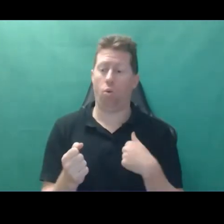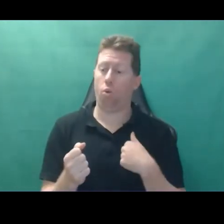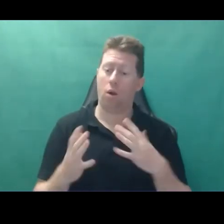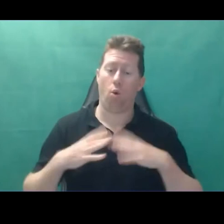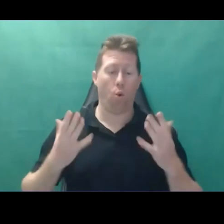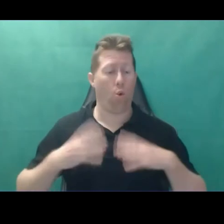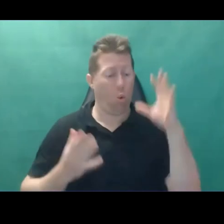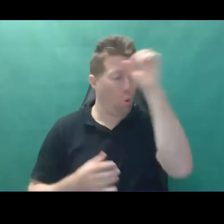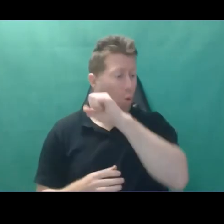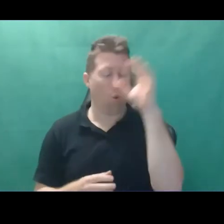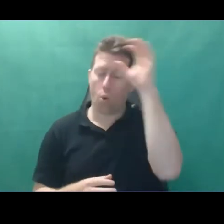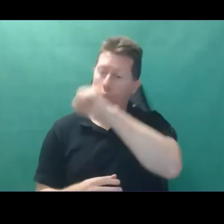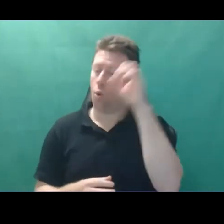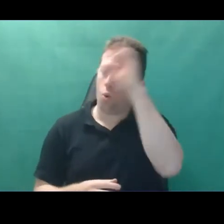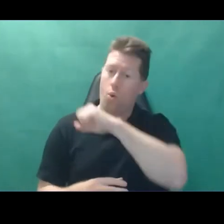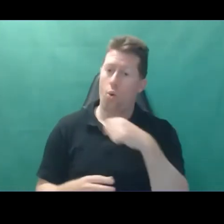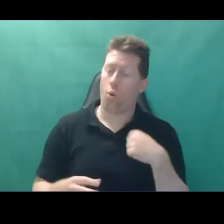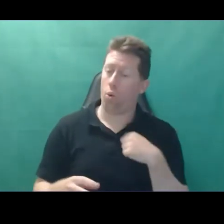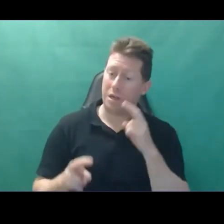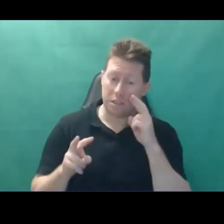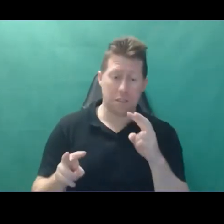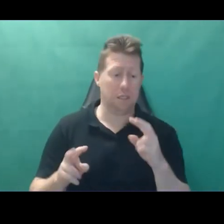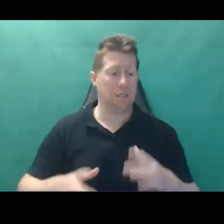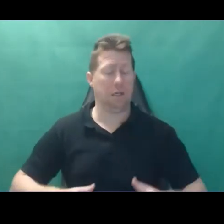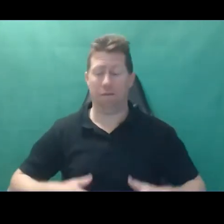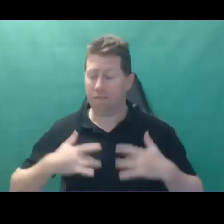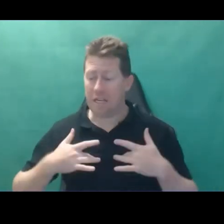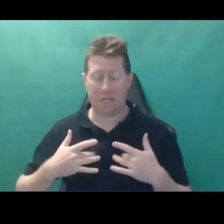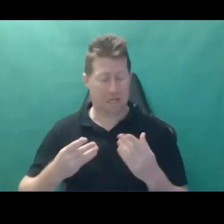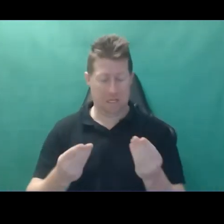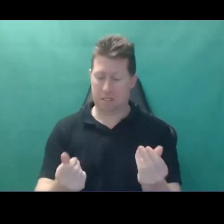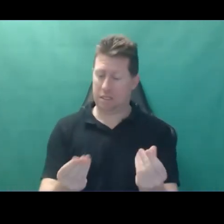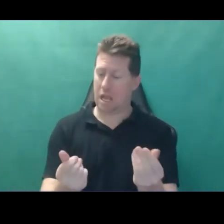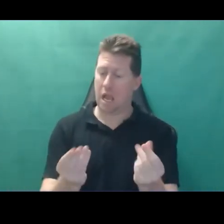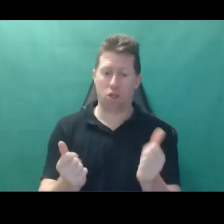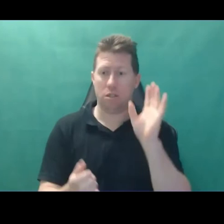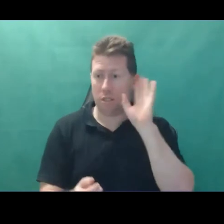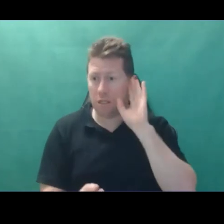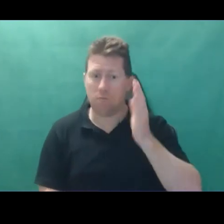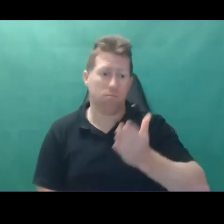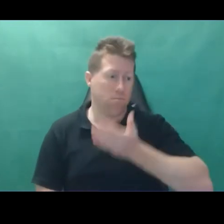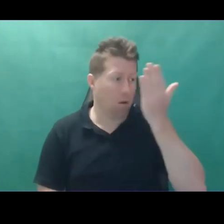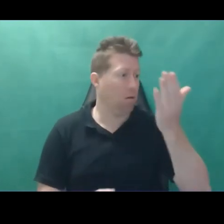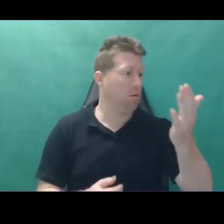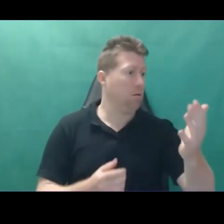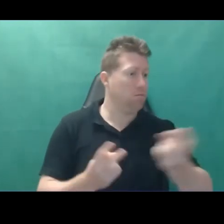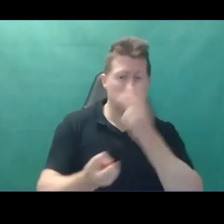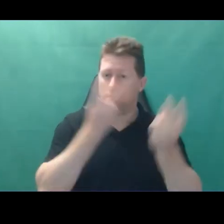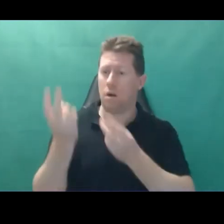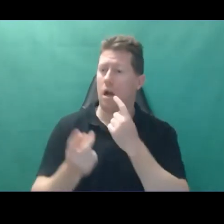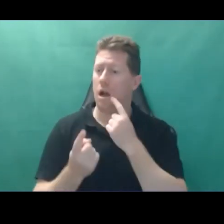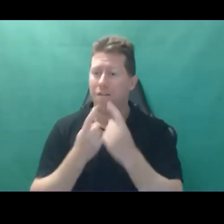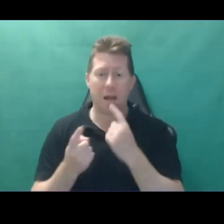that we more or less see, feel, touch, hear, smell, and sort information in more or less